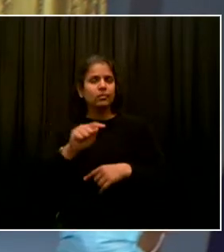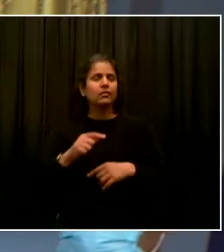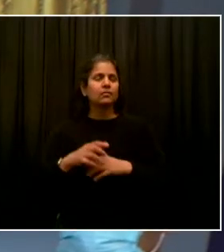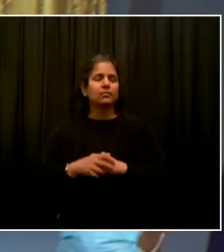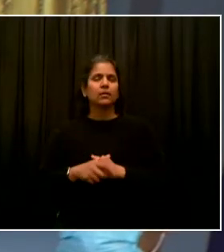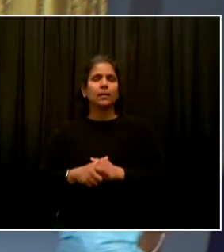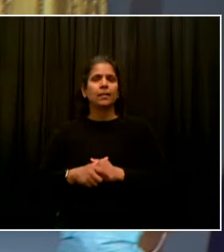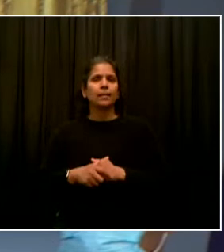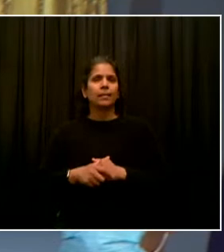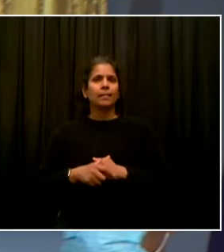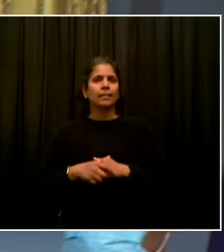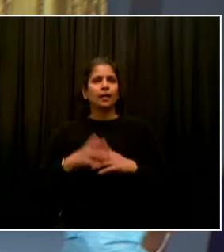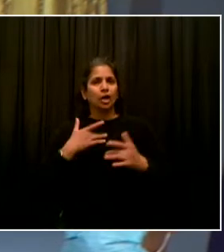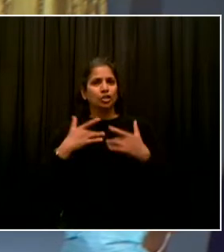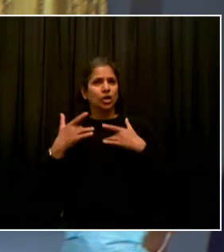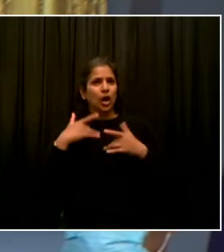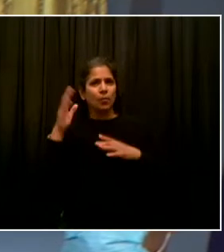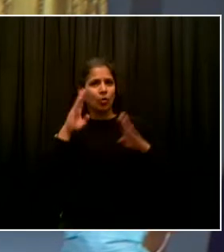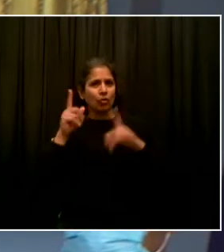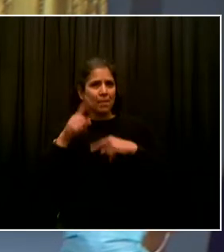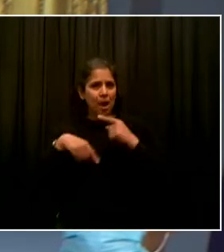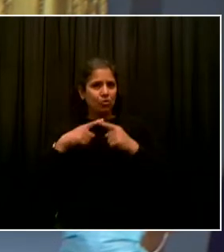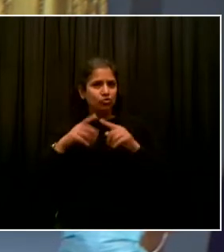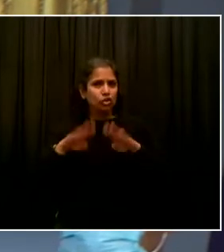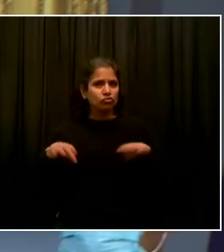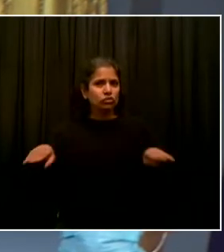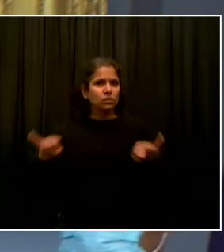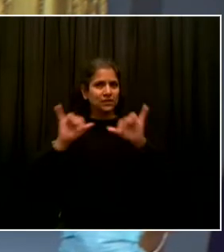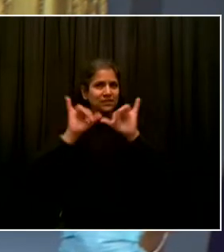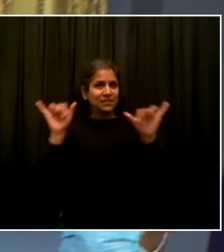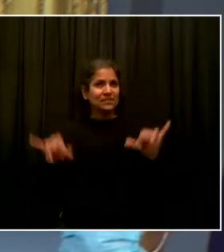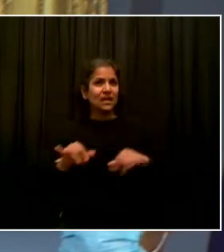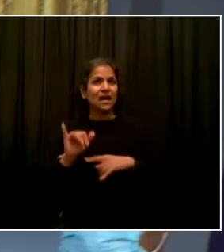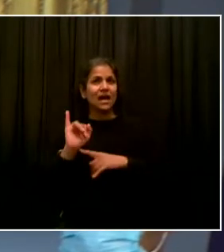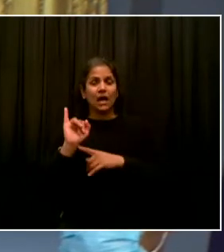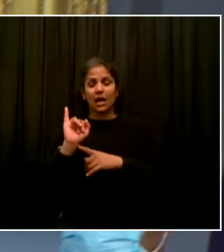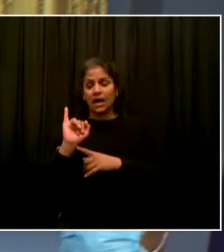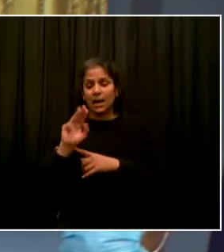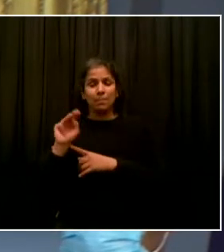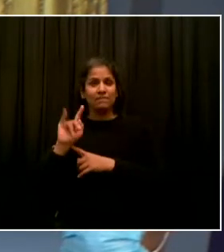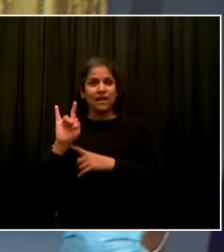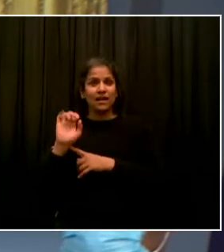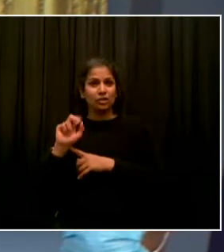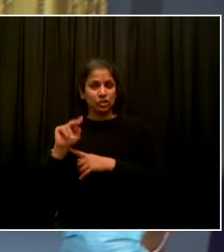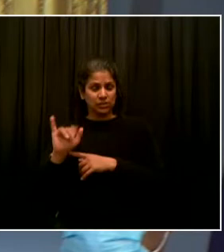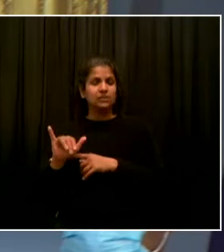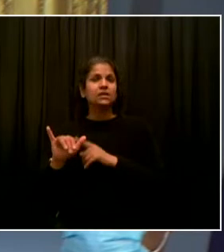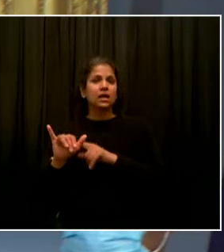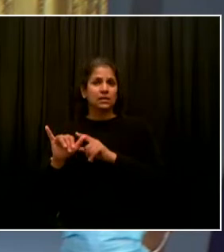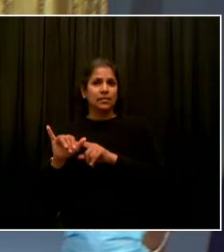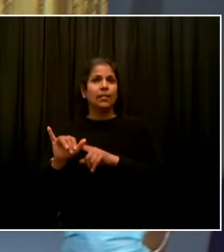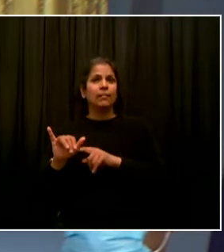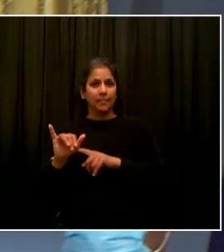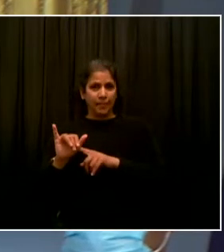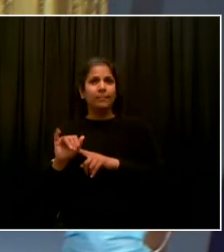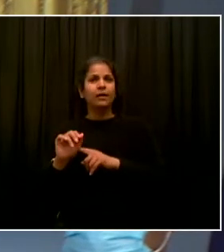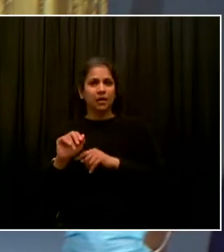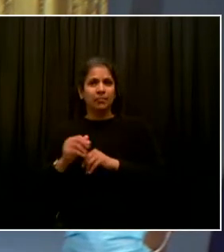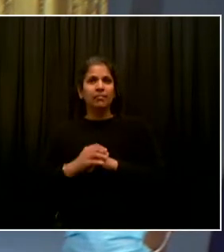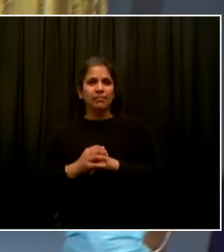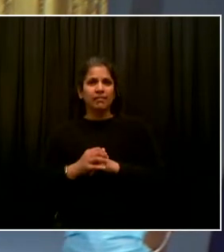children is multi-system inflammatory syndrome. And, you know, that's a really devastating illness